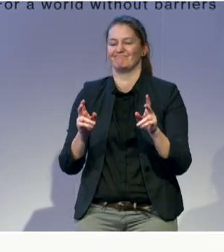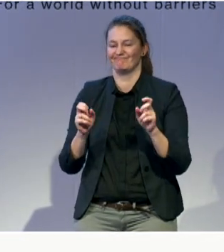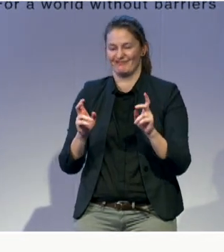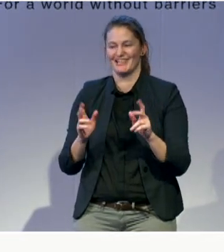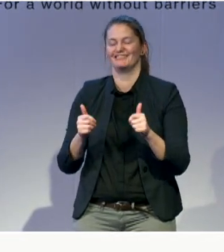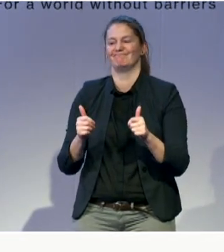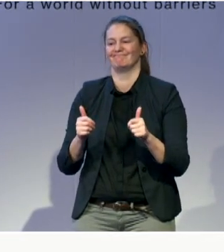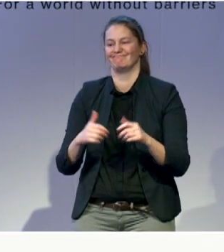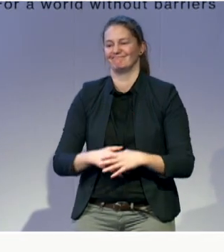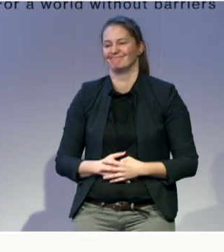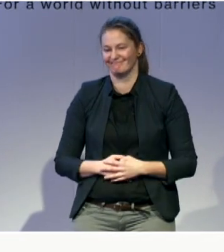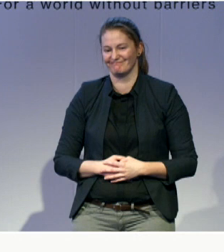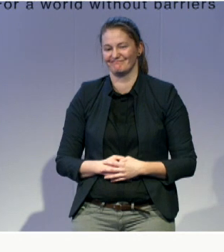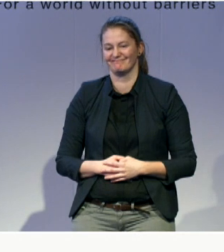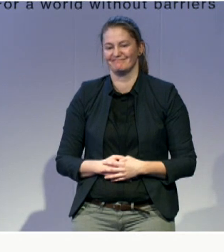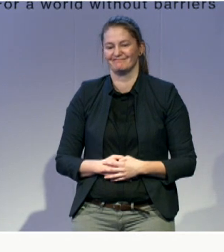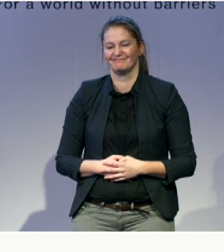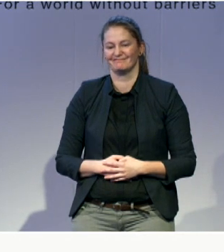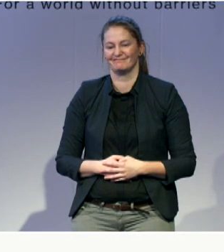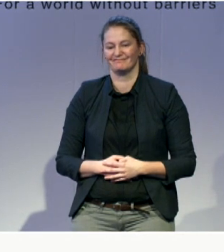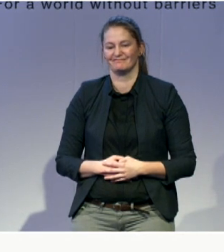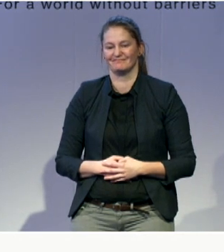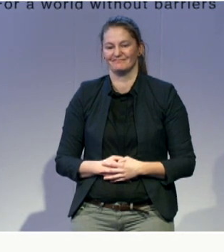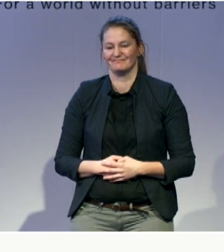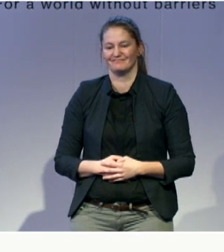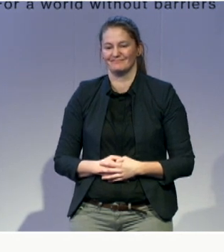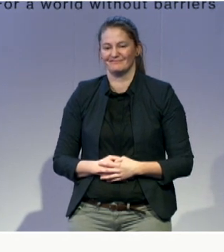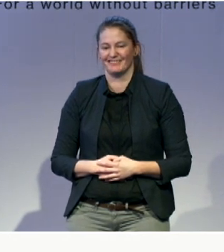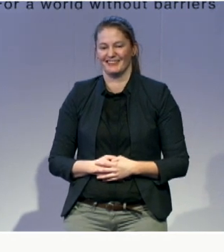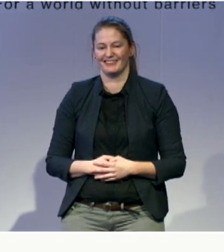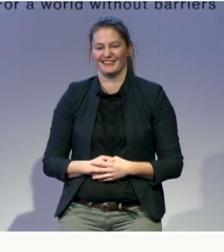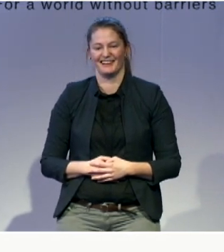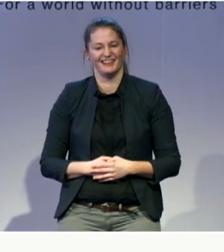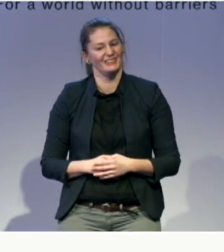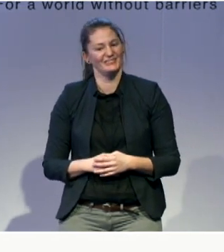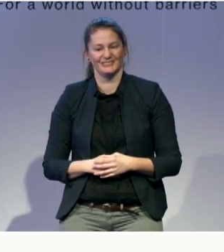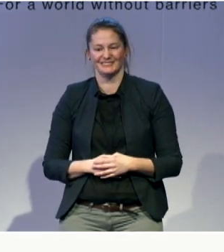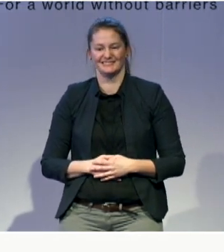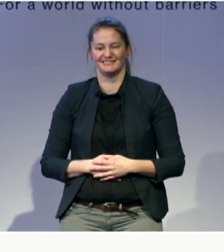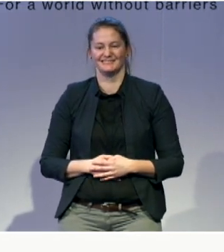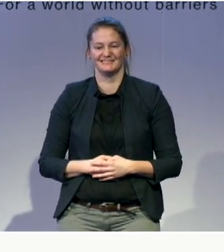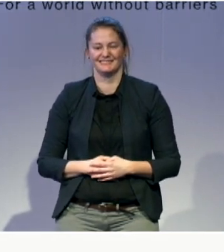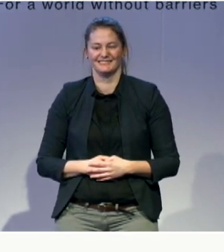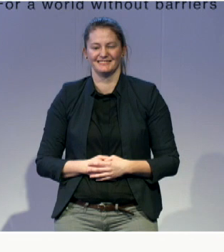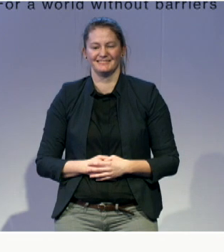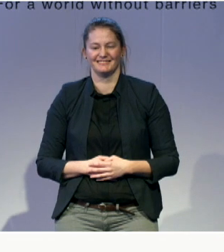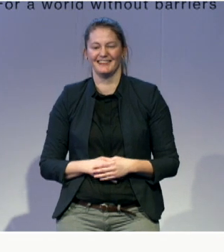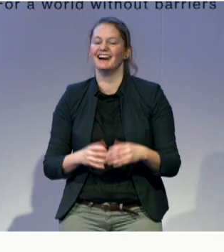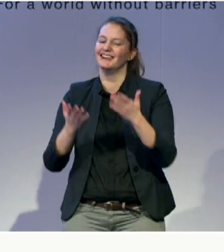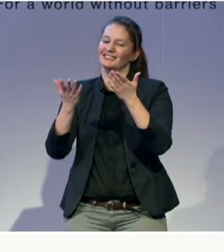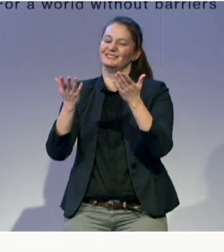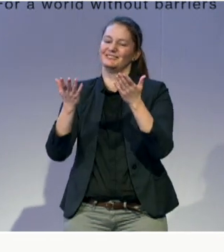Rick Kessler, whew. Can I tell you, you gentlemen and ladies were all absolutely on time.